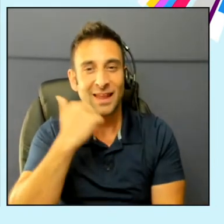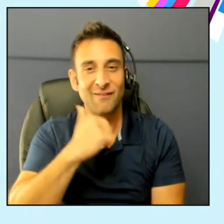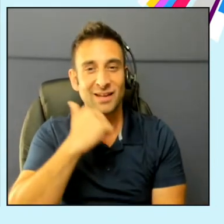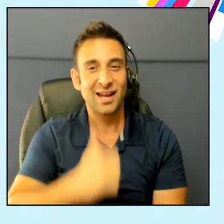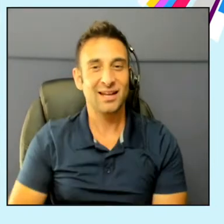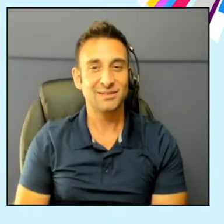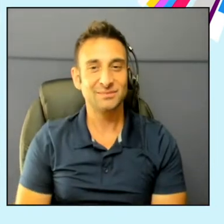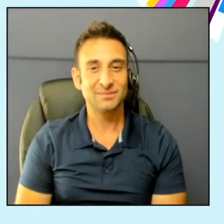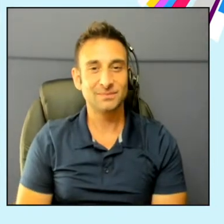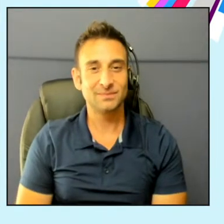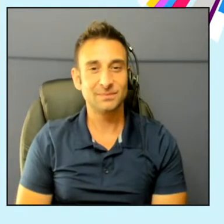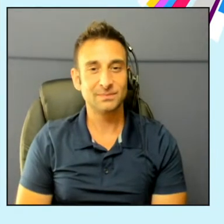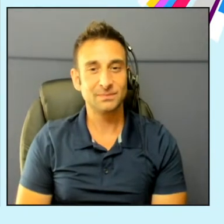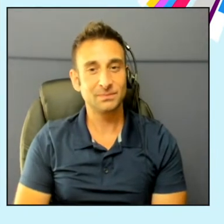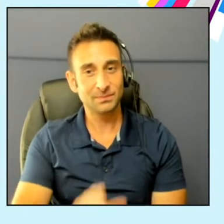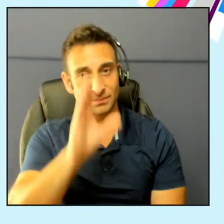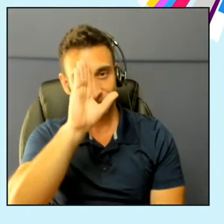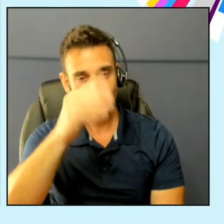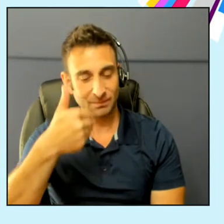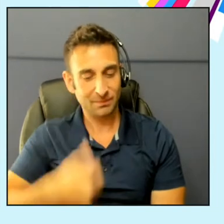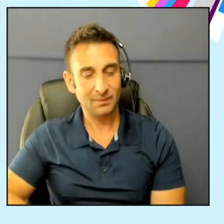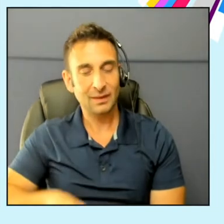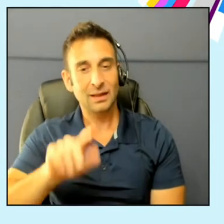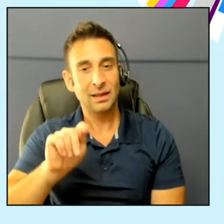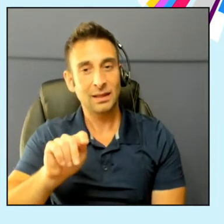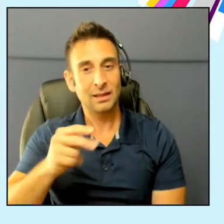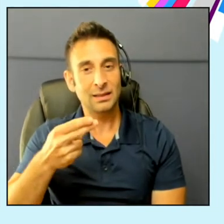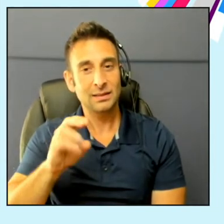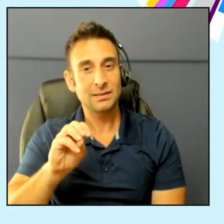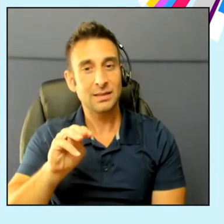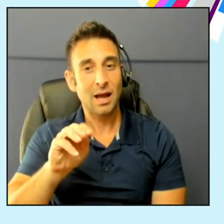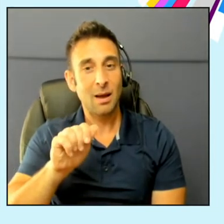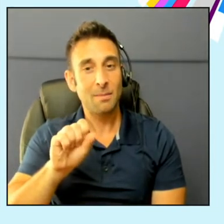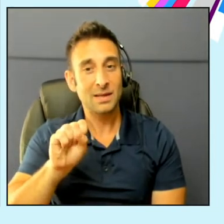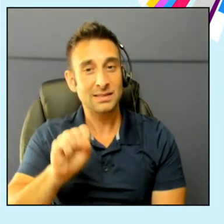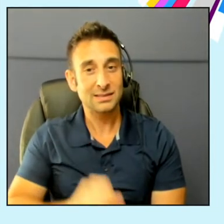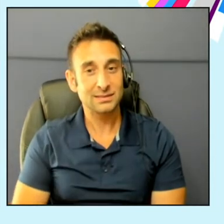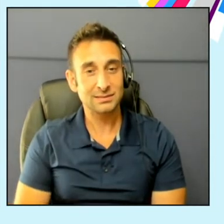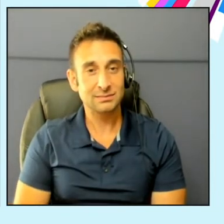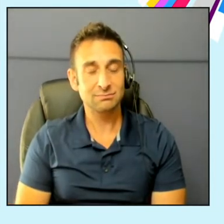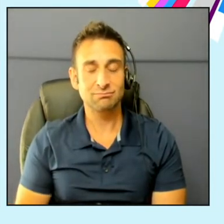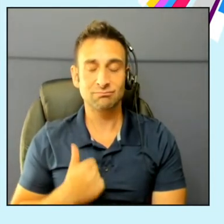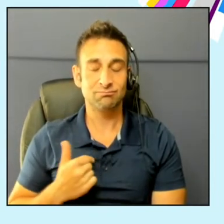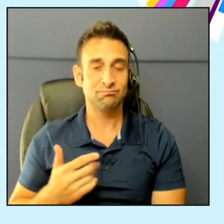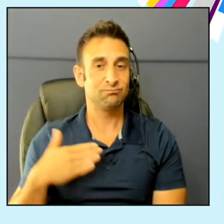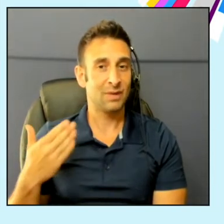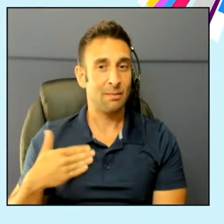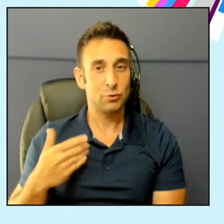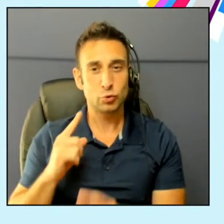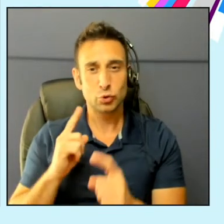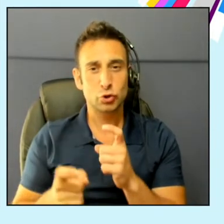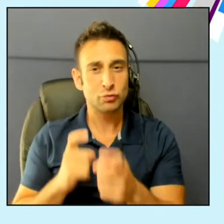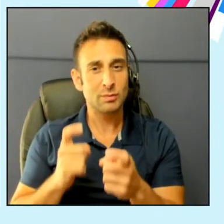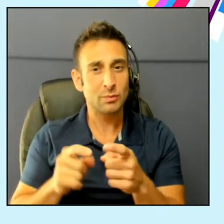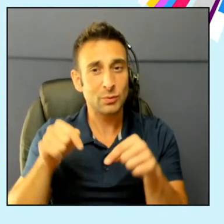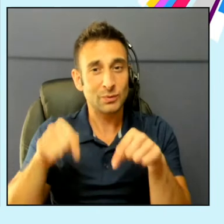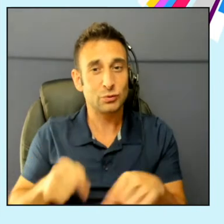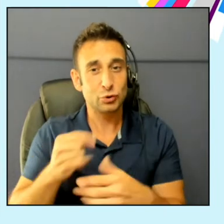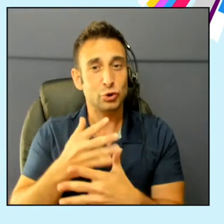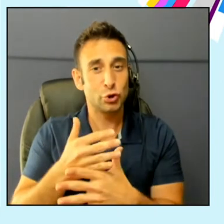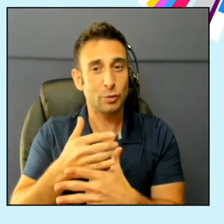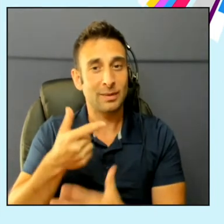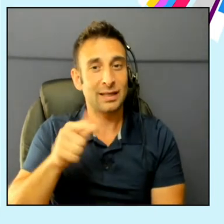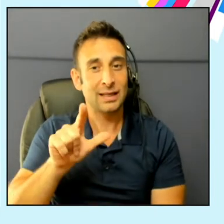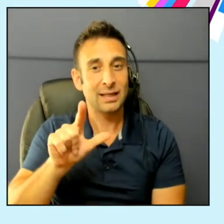Hi there, I'm Thomas. Great to be able to contribute at Gleam here in Germany together with so